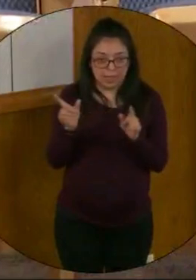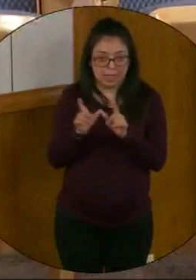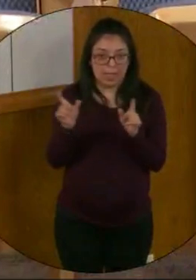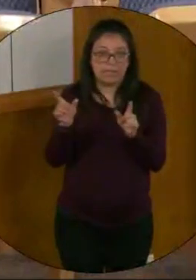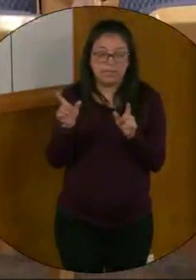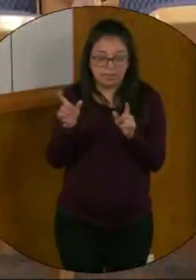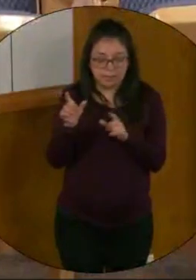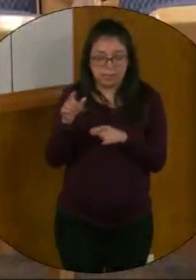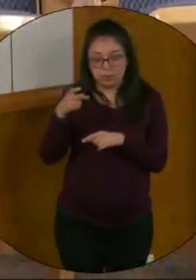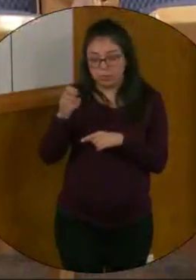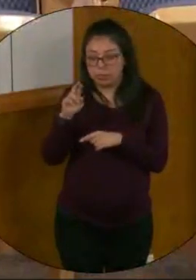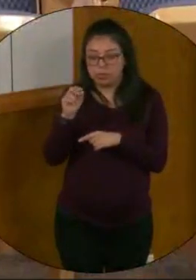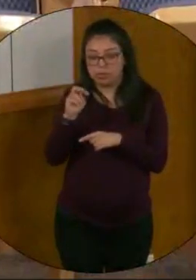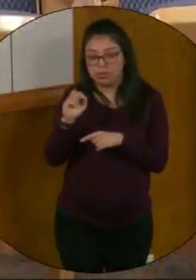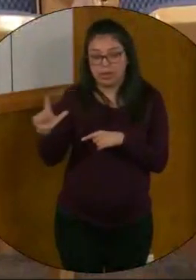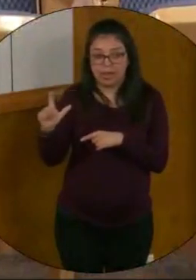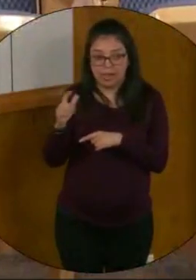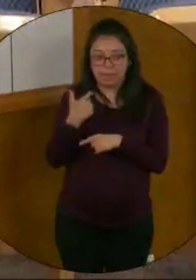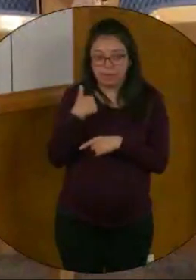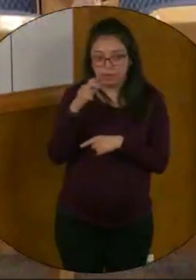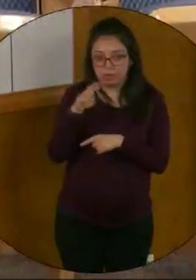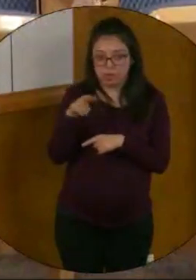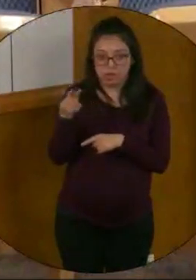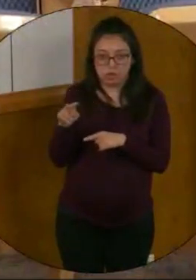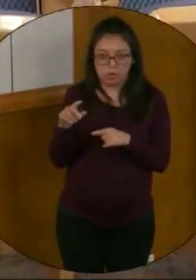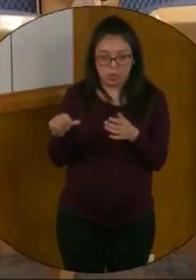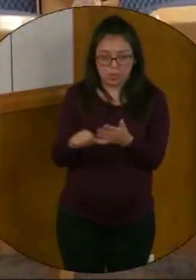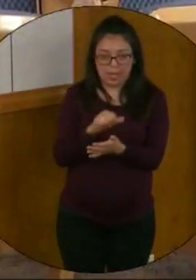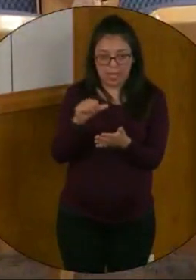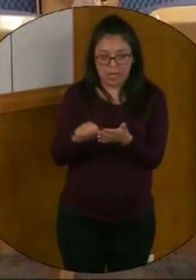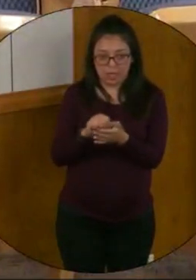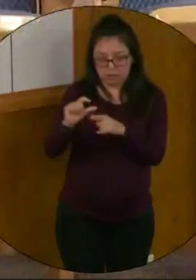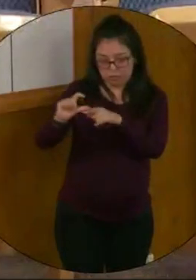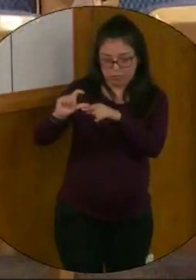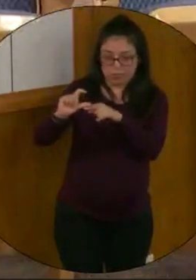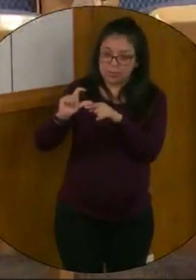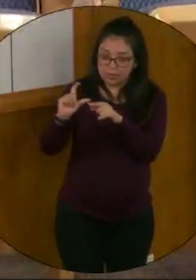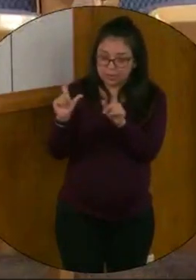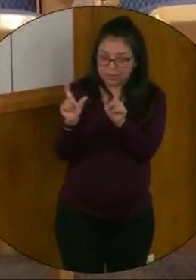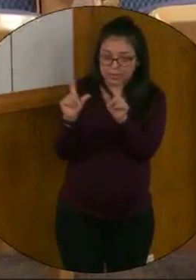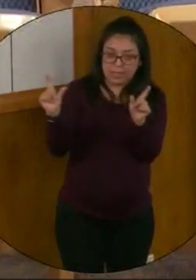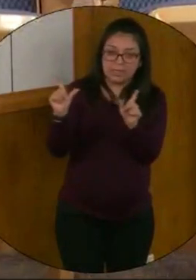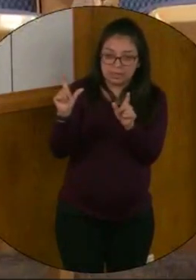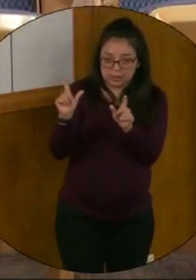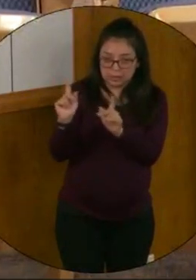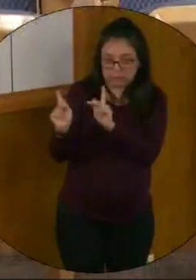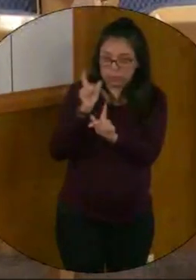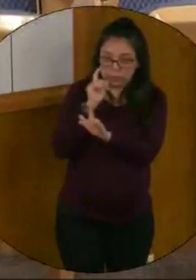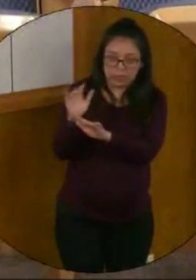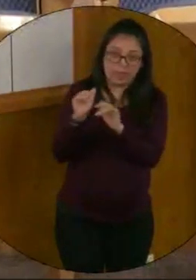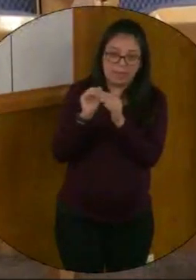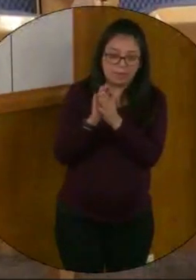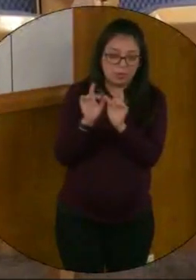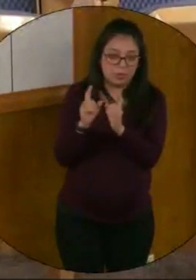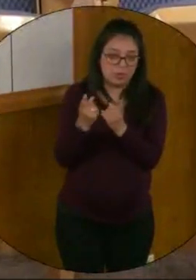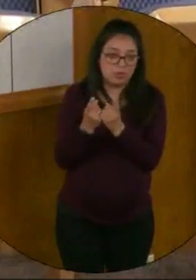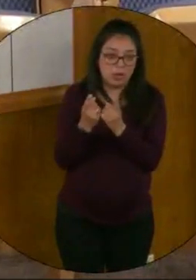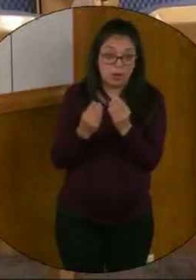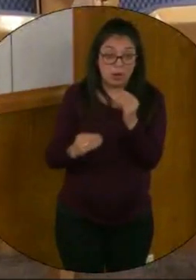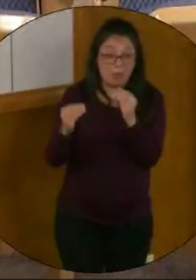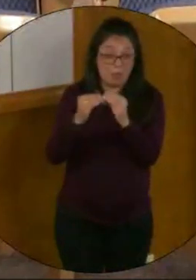personnel, and there are 22 pages of licensed personnel who have left the district. More